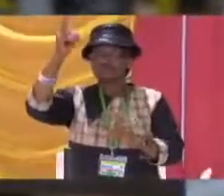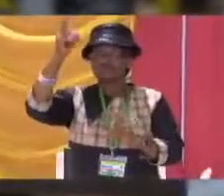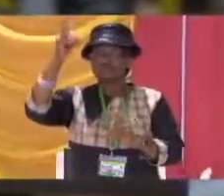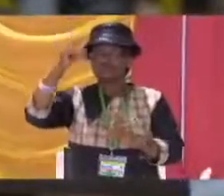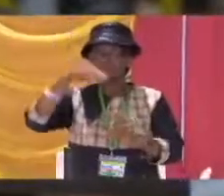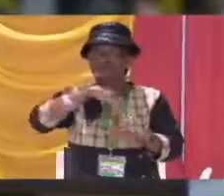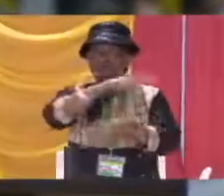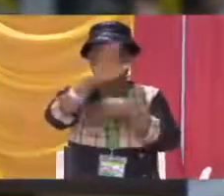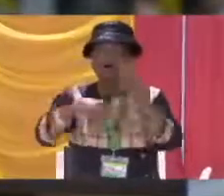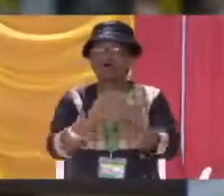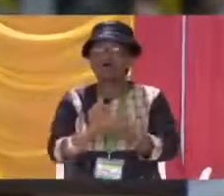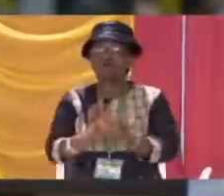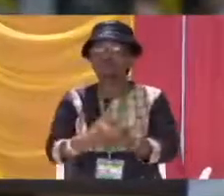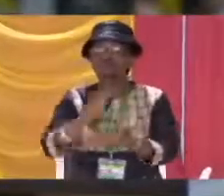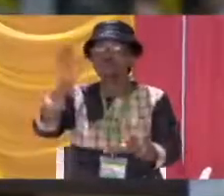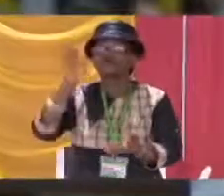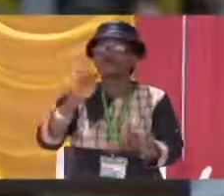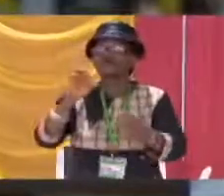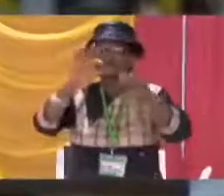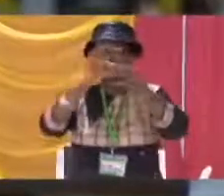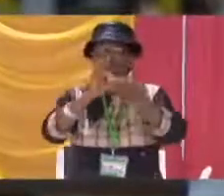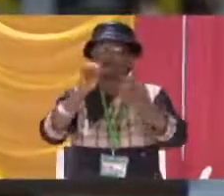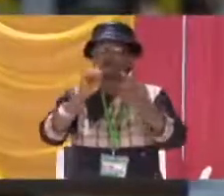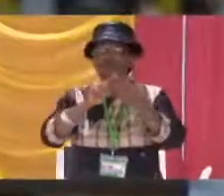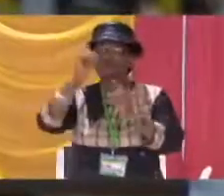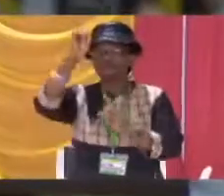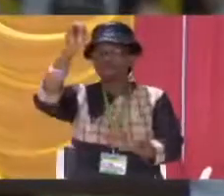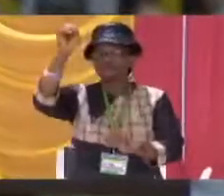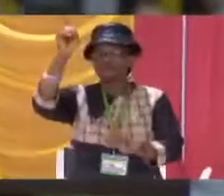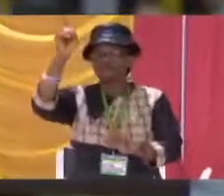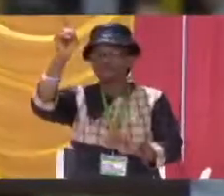All glory belongs to you.